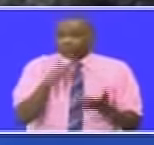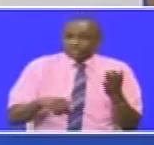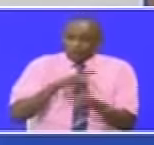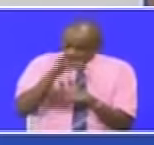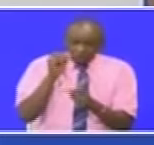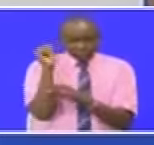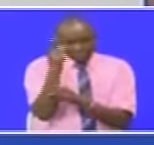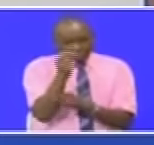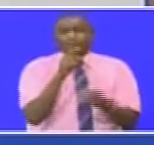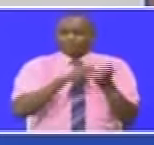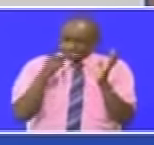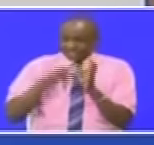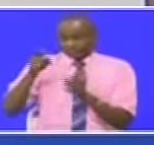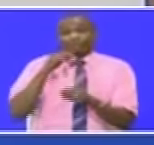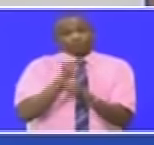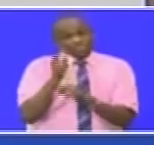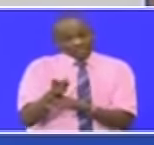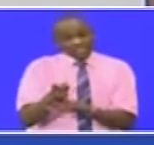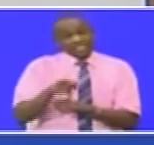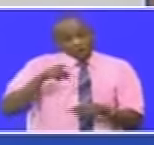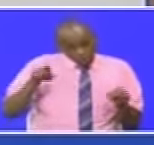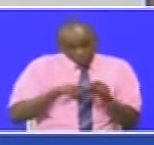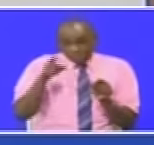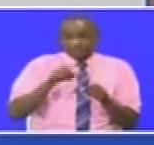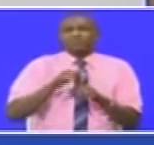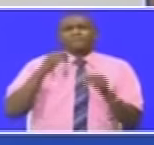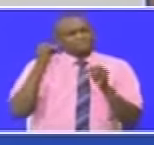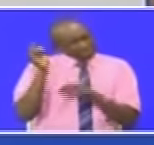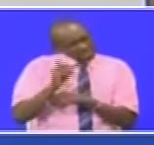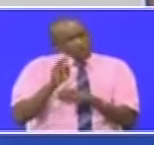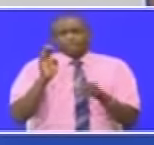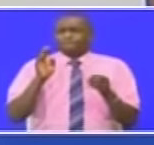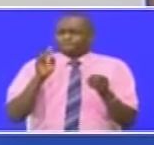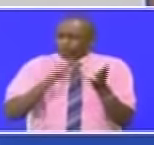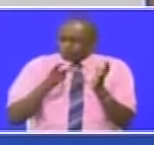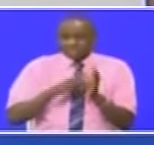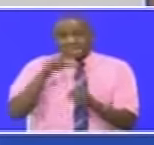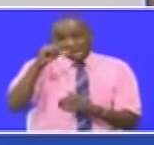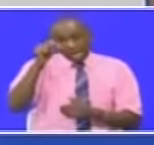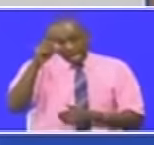all irrigation projects in the country is also meant to oversee multi-billion shilling projects such as the